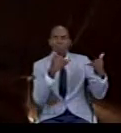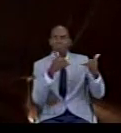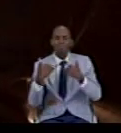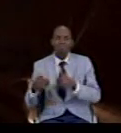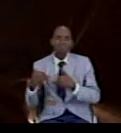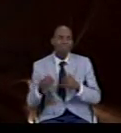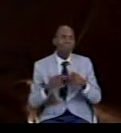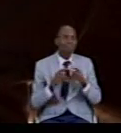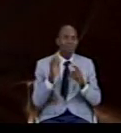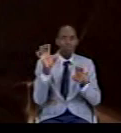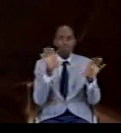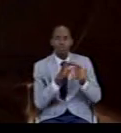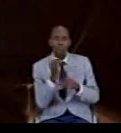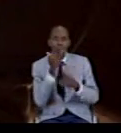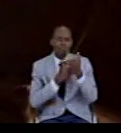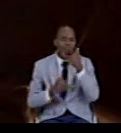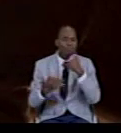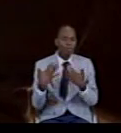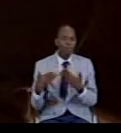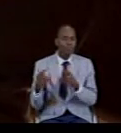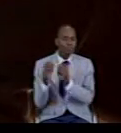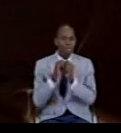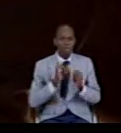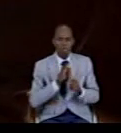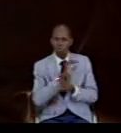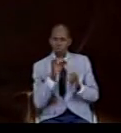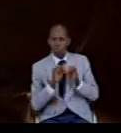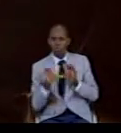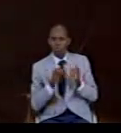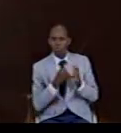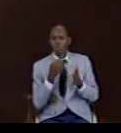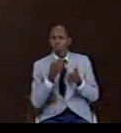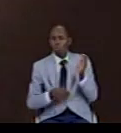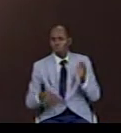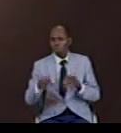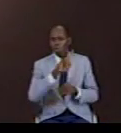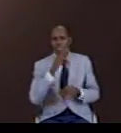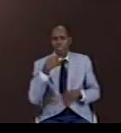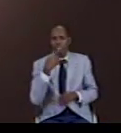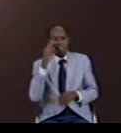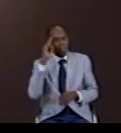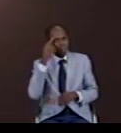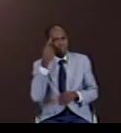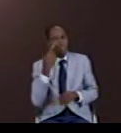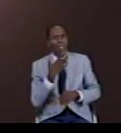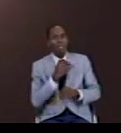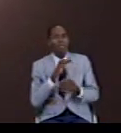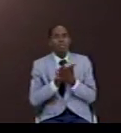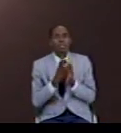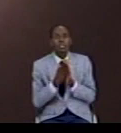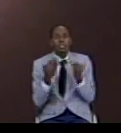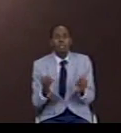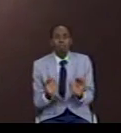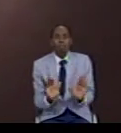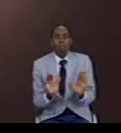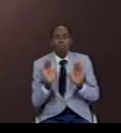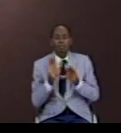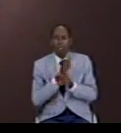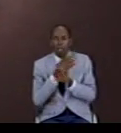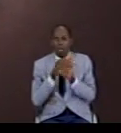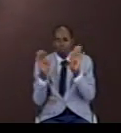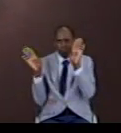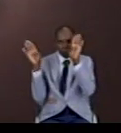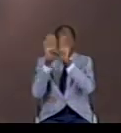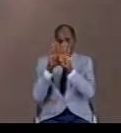playing pranks and doing evil, I'm not doing that again. What are they going to say? And then they become fearful. They might lock themselves